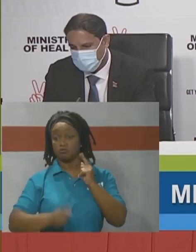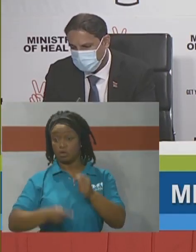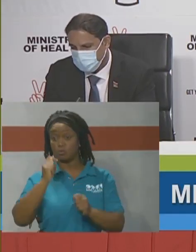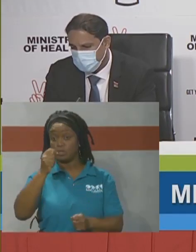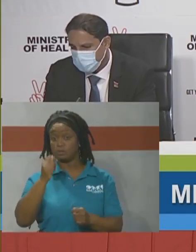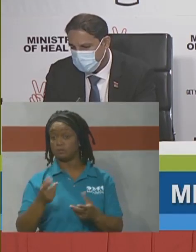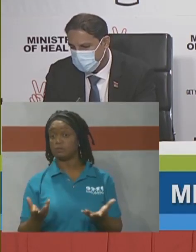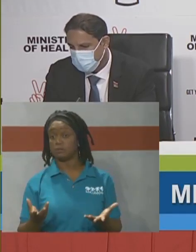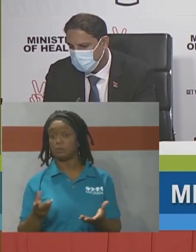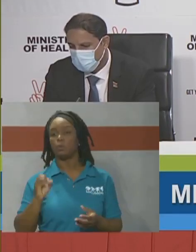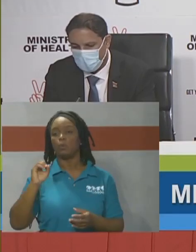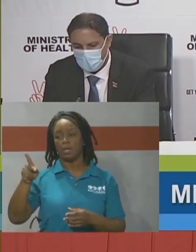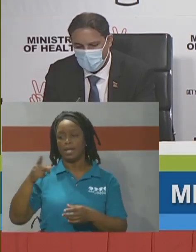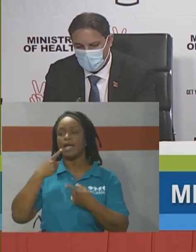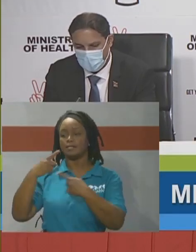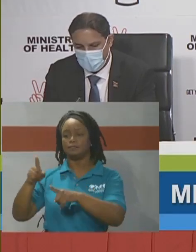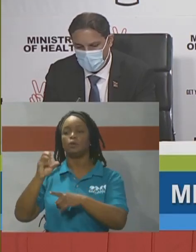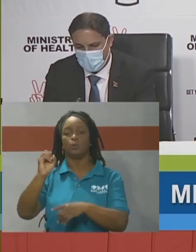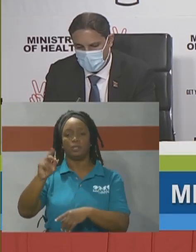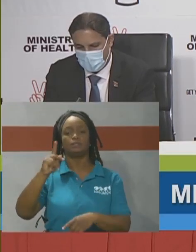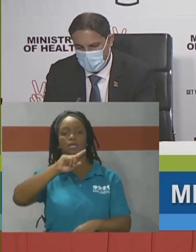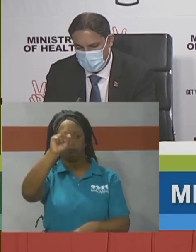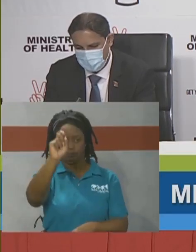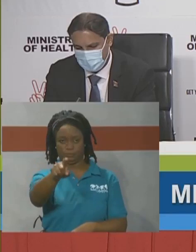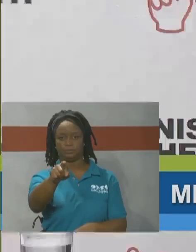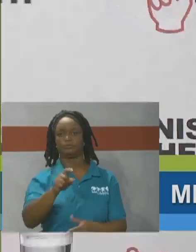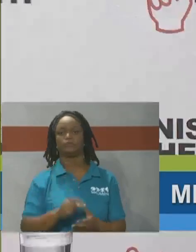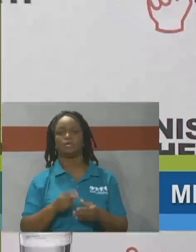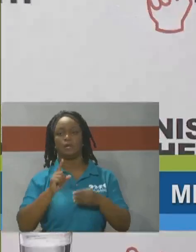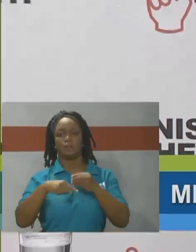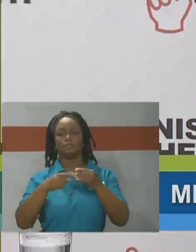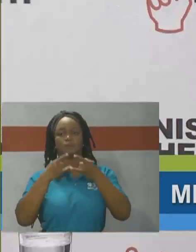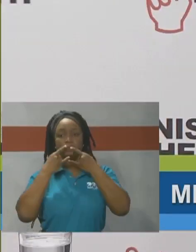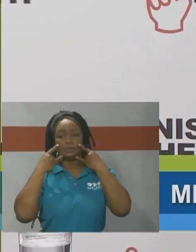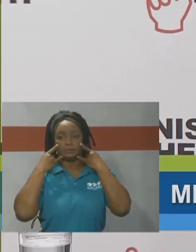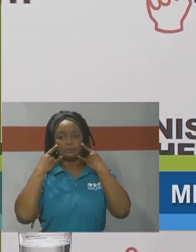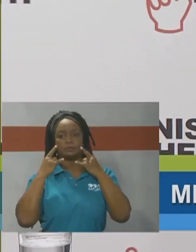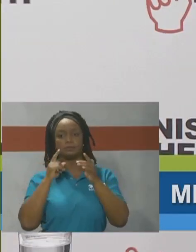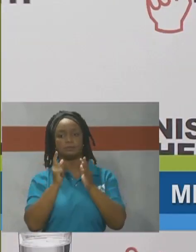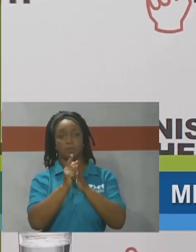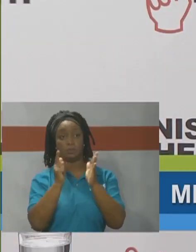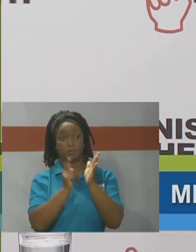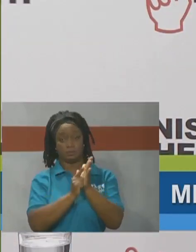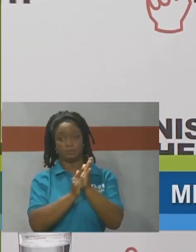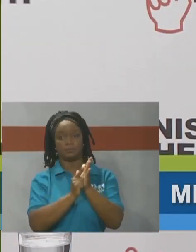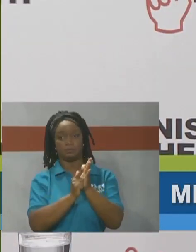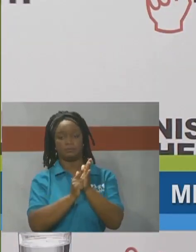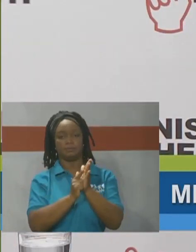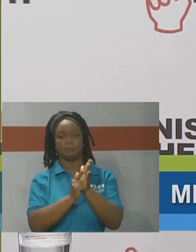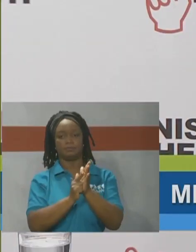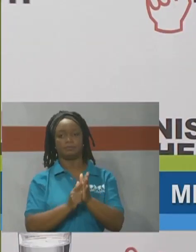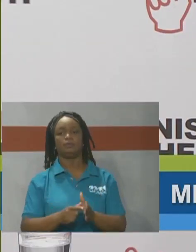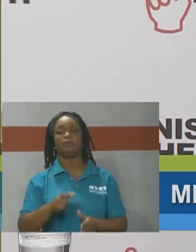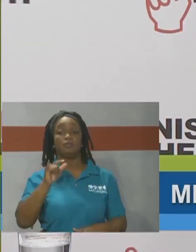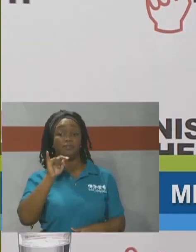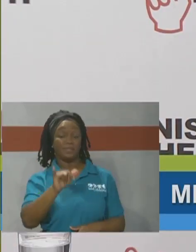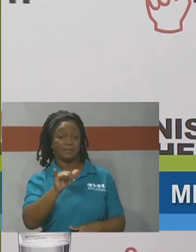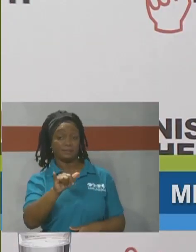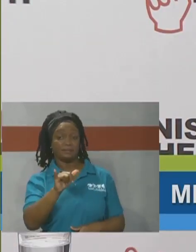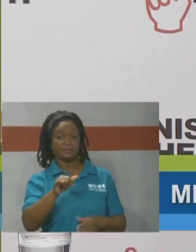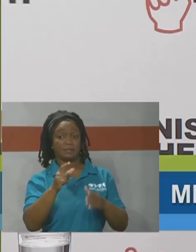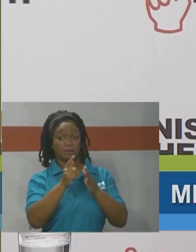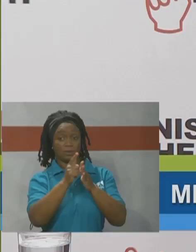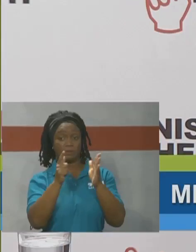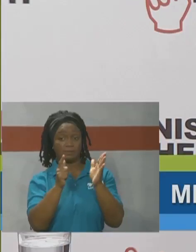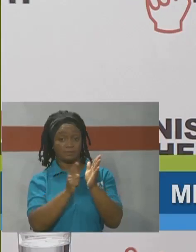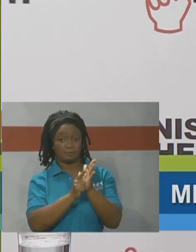first question on the mask mandate. Yes, that is a mandate for traveling in